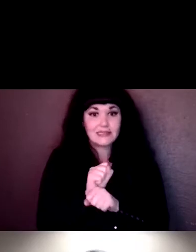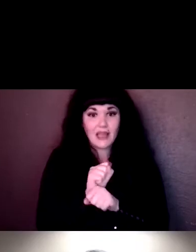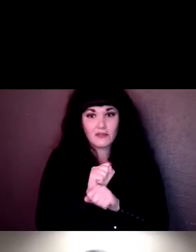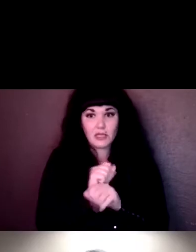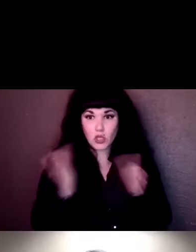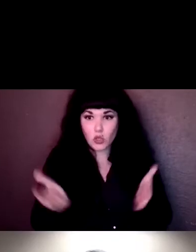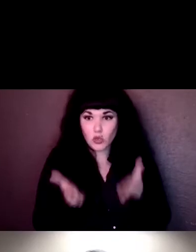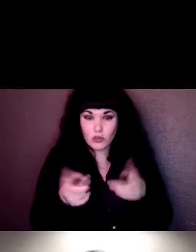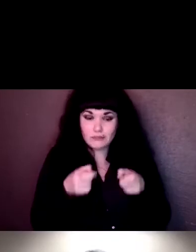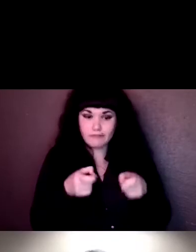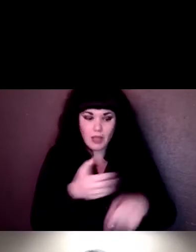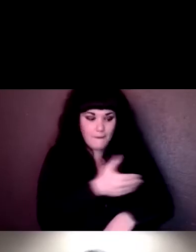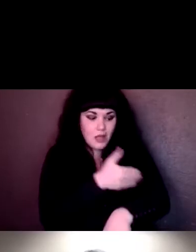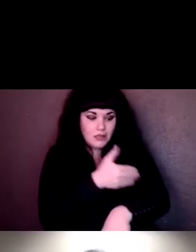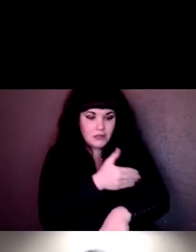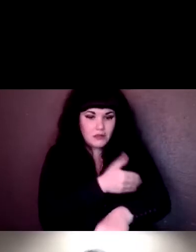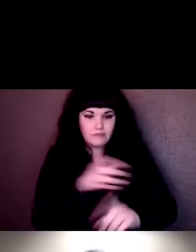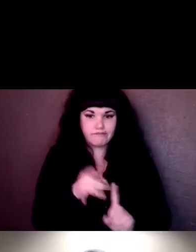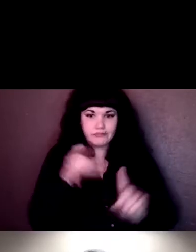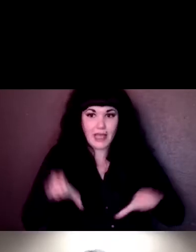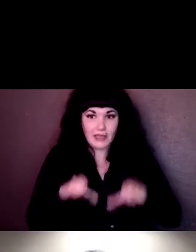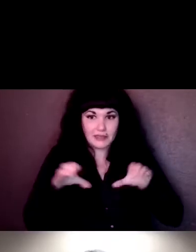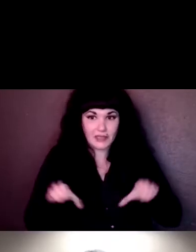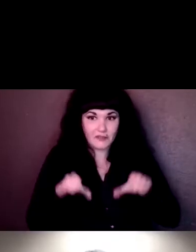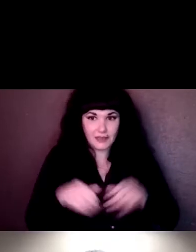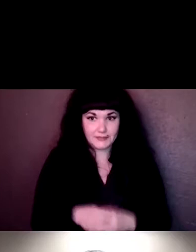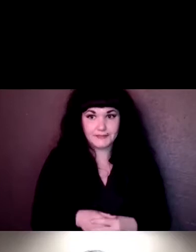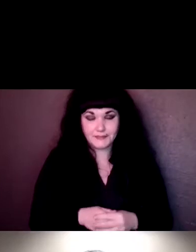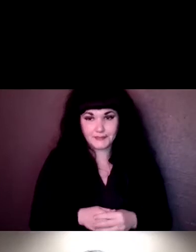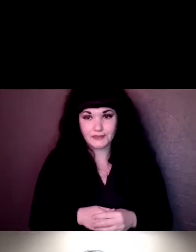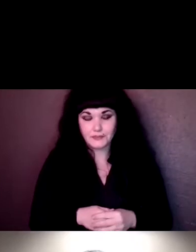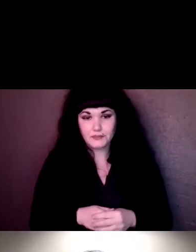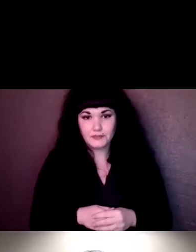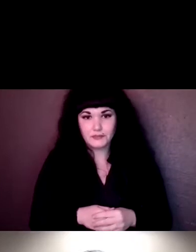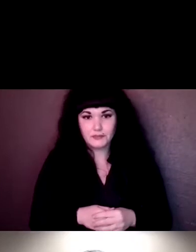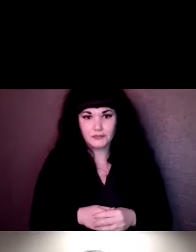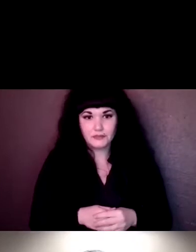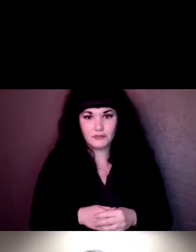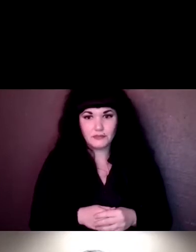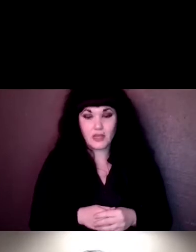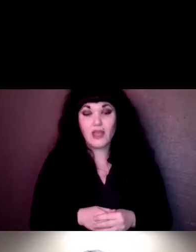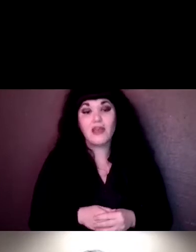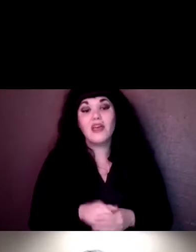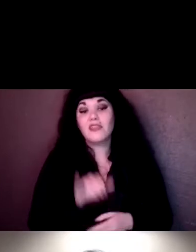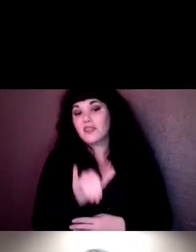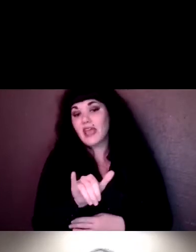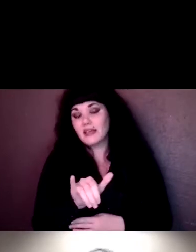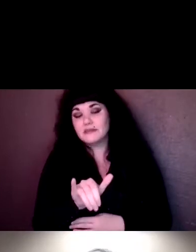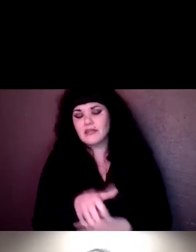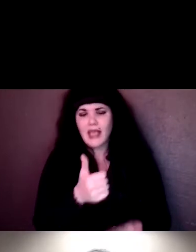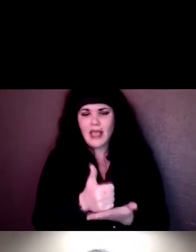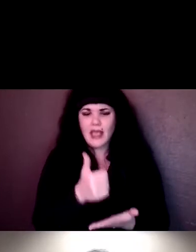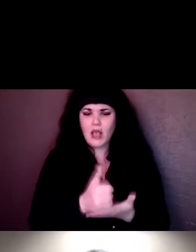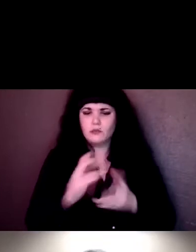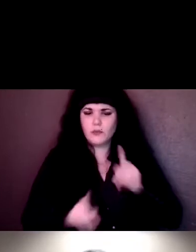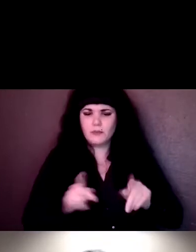muscle activity. And that helps our individuals stay healthy and be able to move